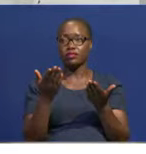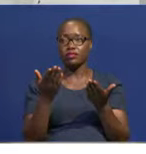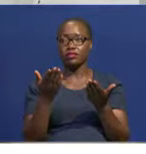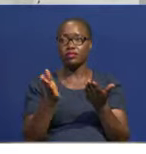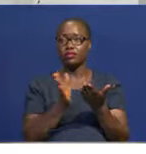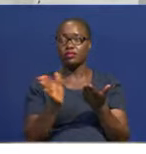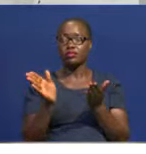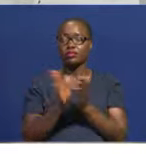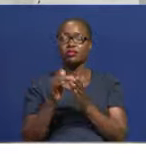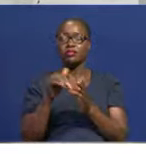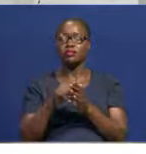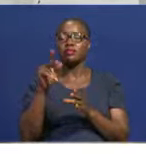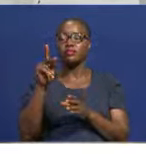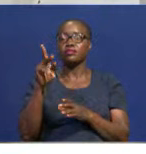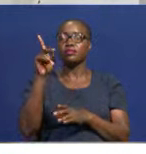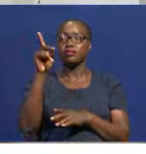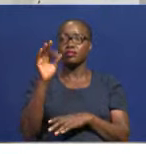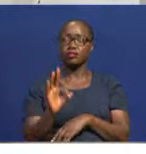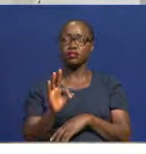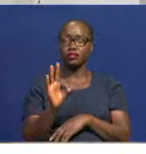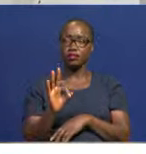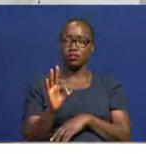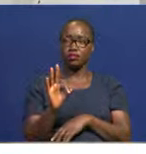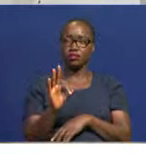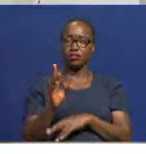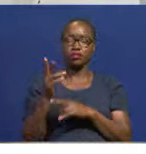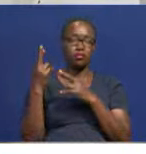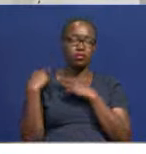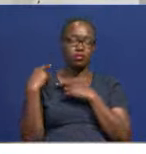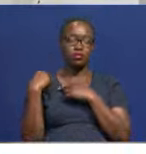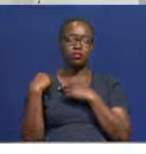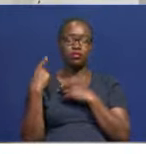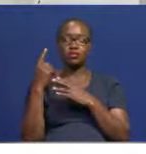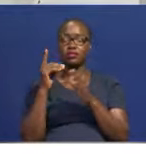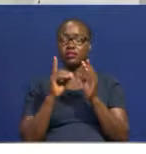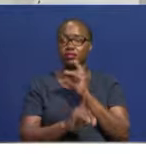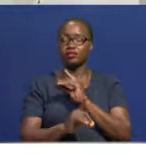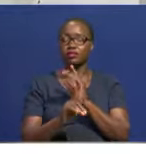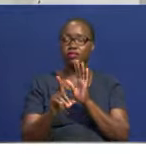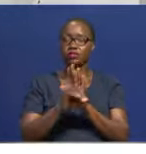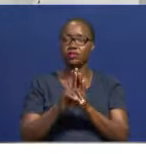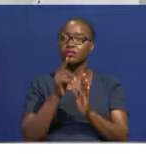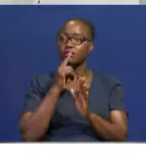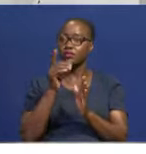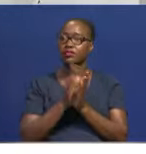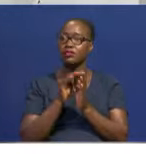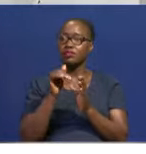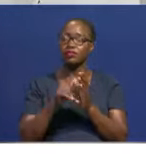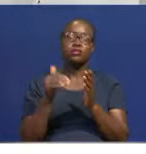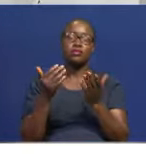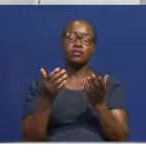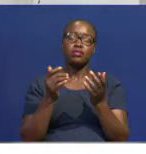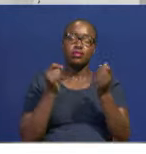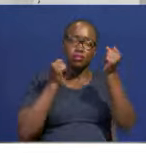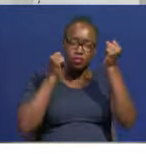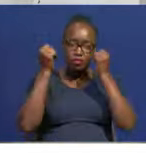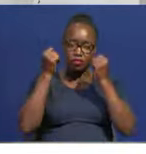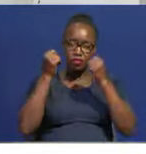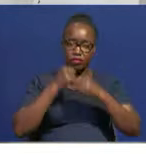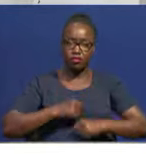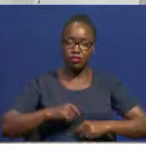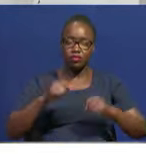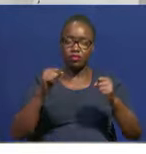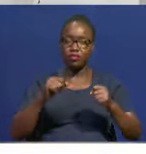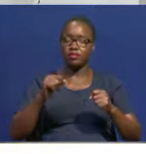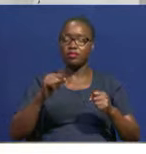branch within the Kenya Defense Forces, responsible for enforcing discipline, law and order within the forces. Senior Sergeant